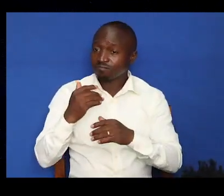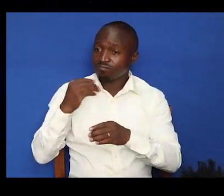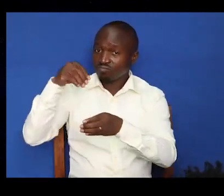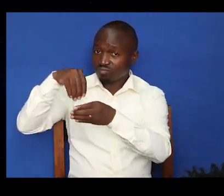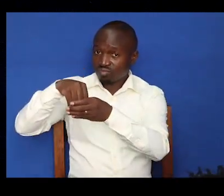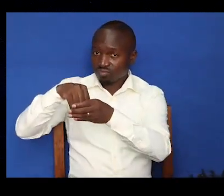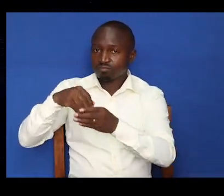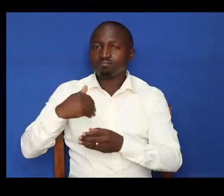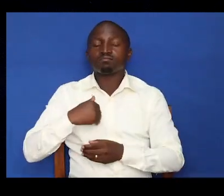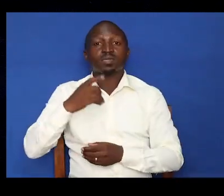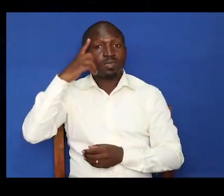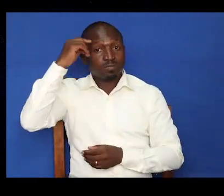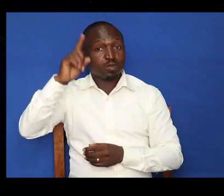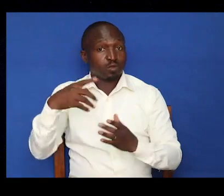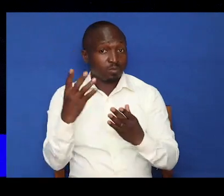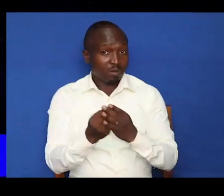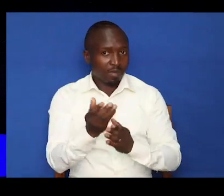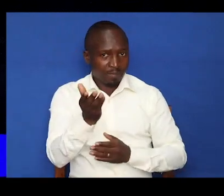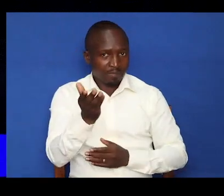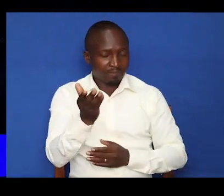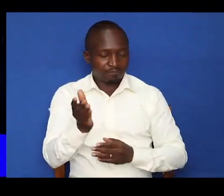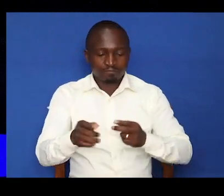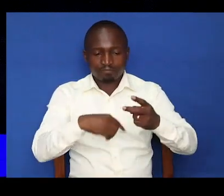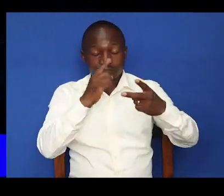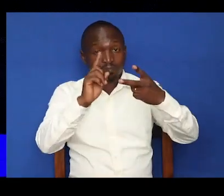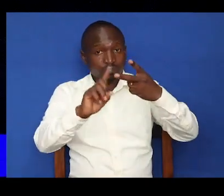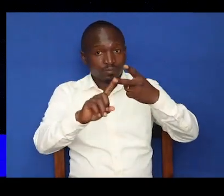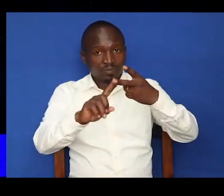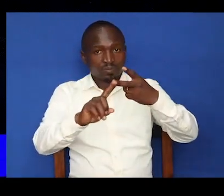students, we are together here. 2,